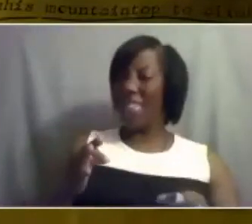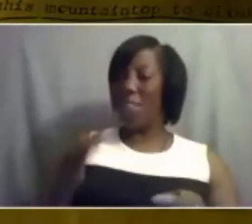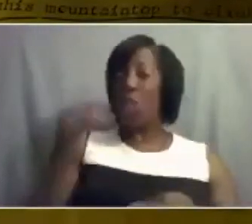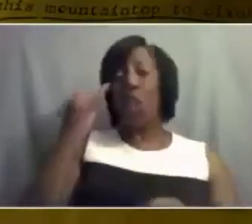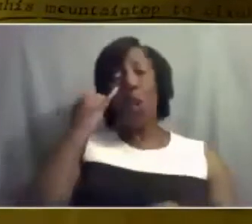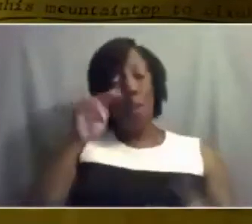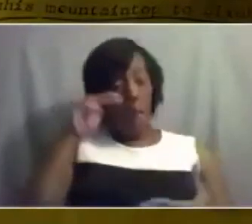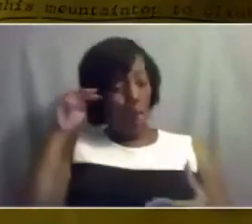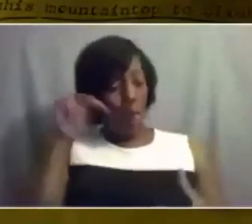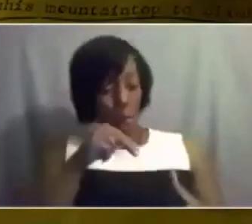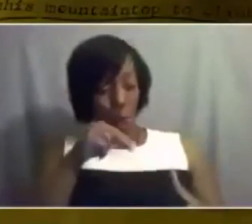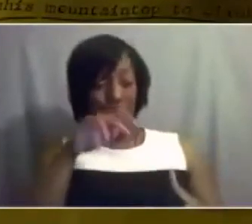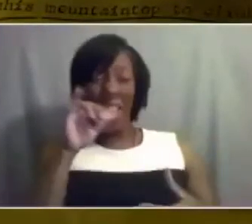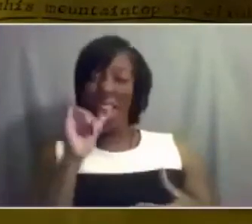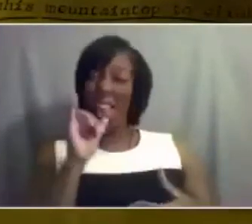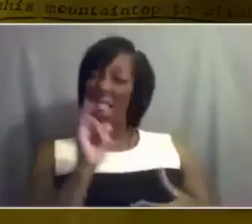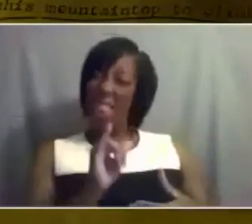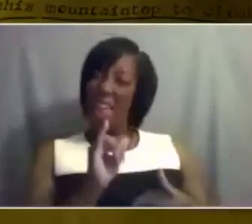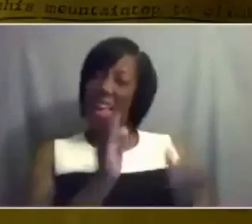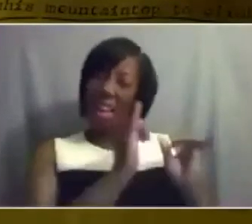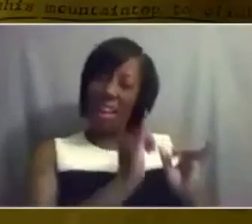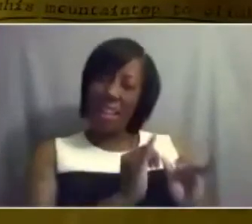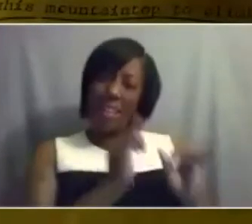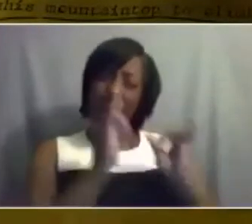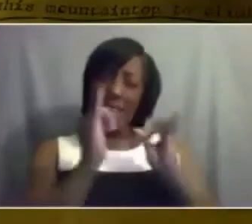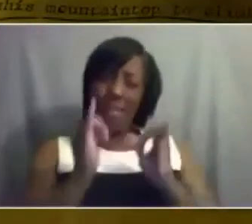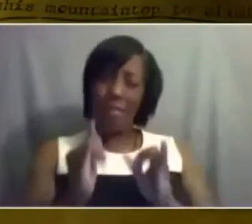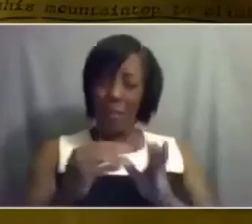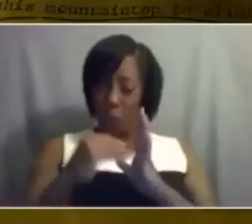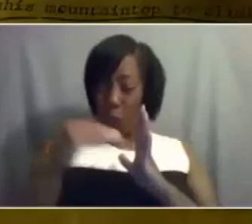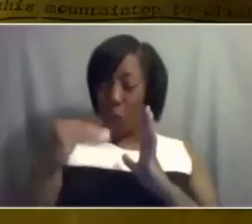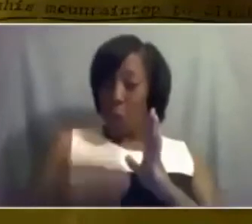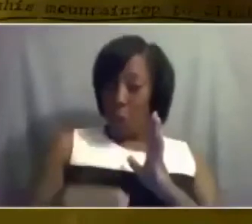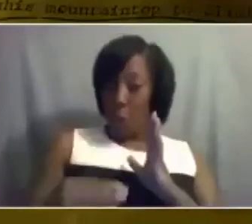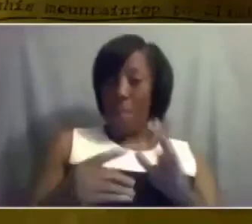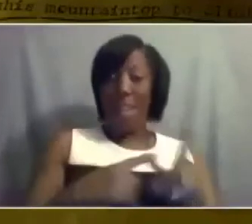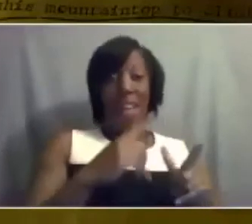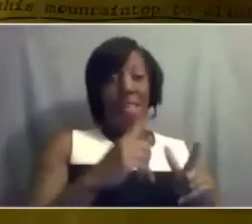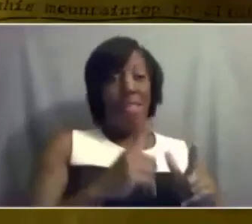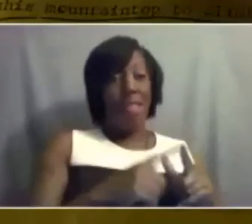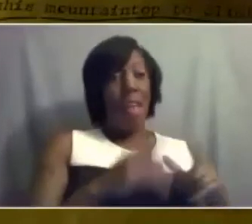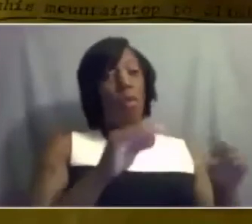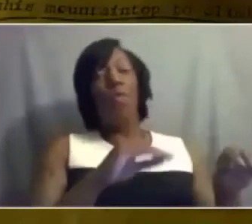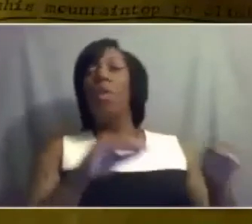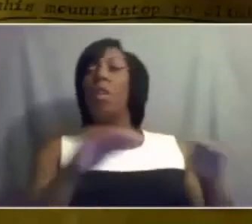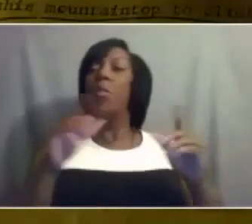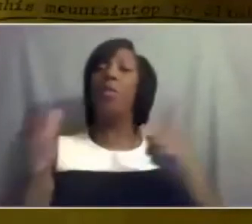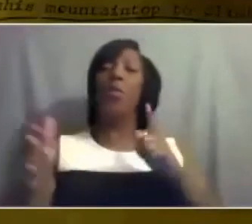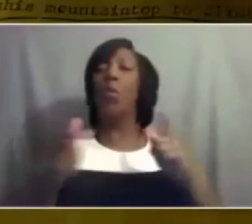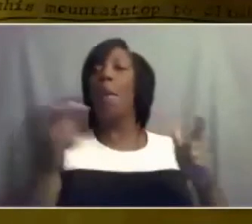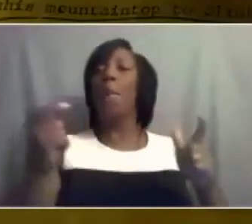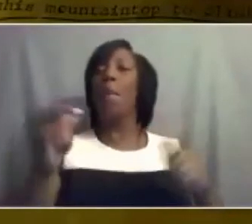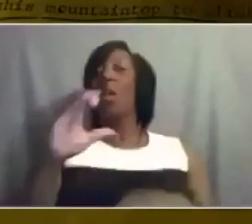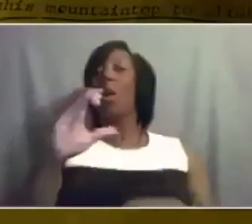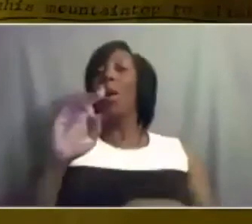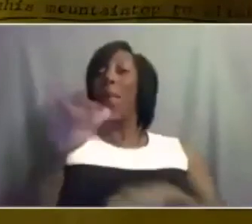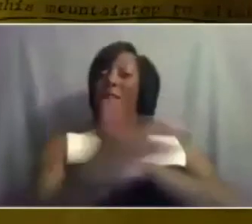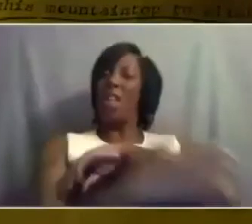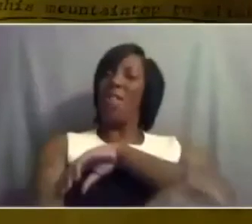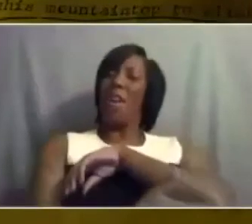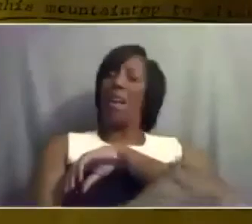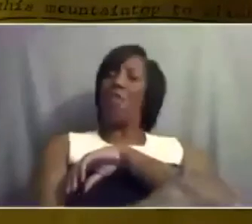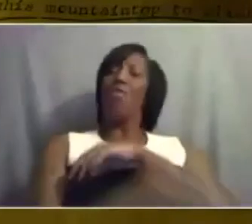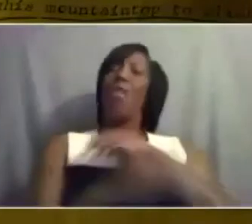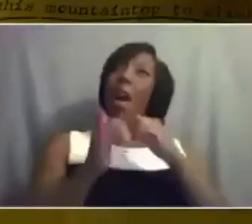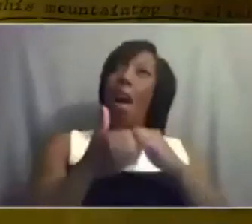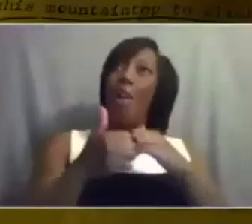that microcosm of that individual student, and then we're trying to move to this capacity, this bigger capacity of our country, how do we get people to